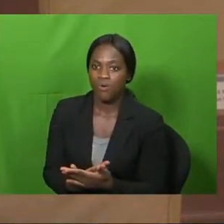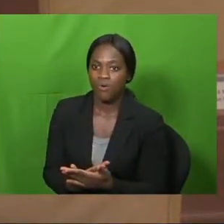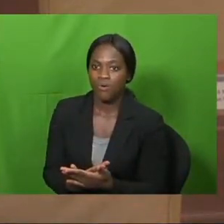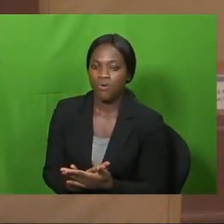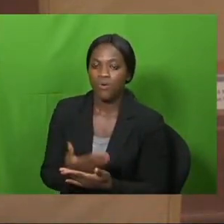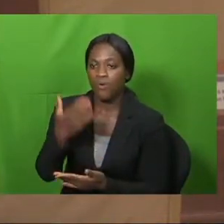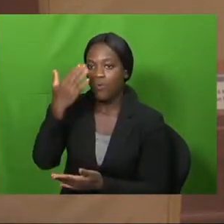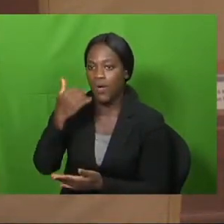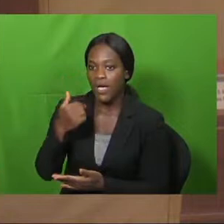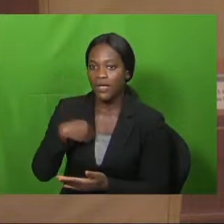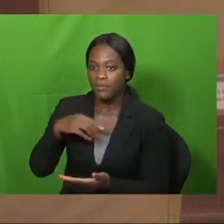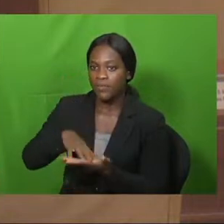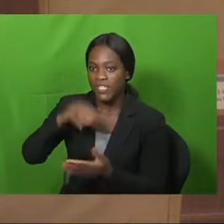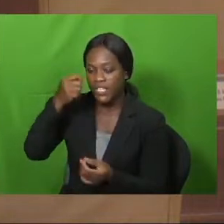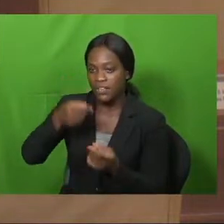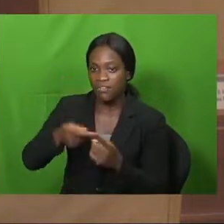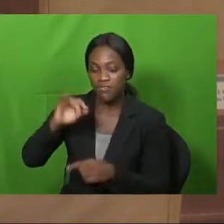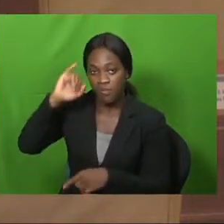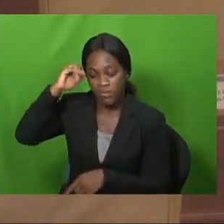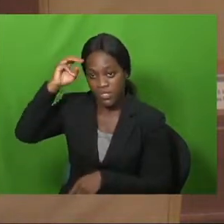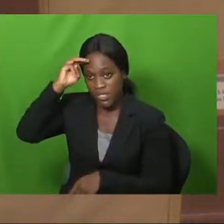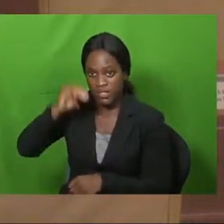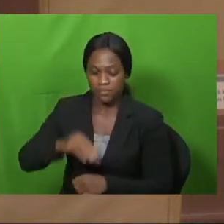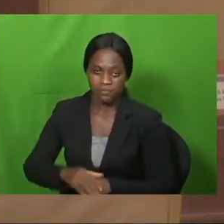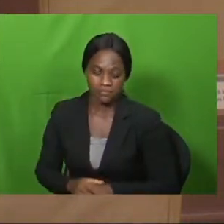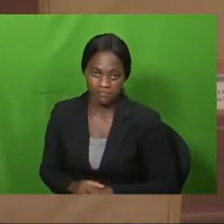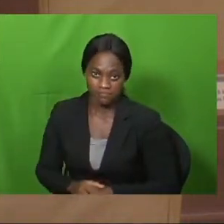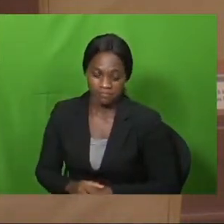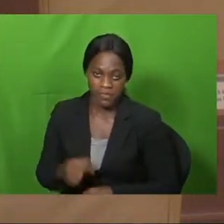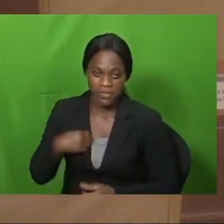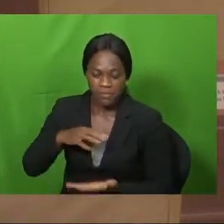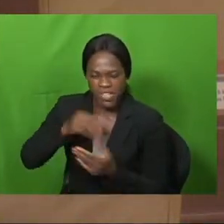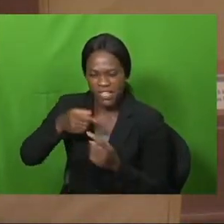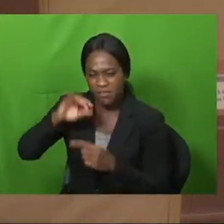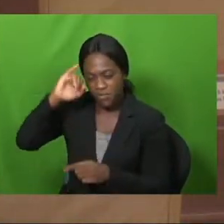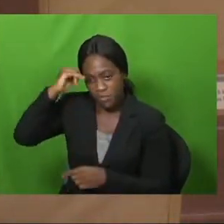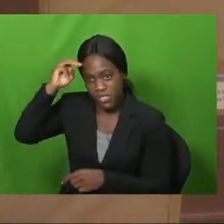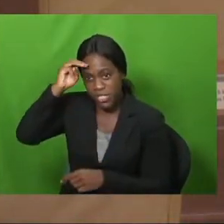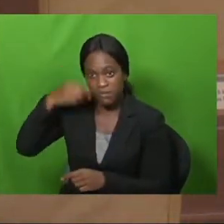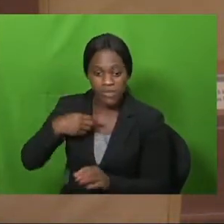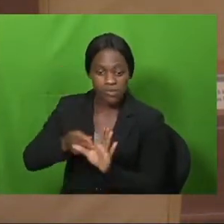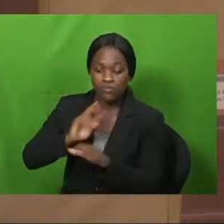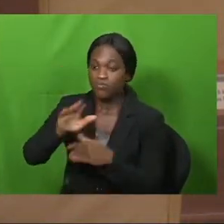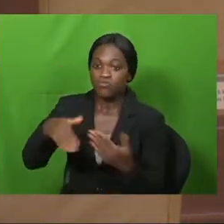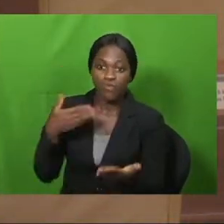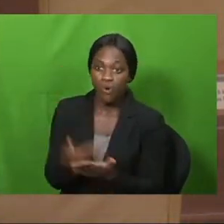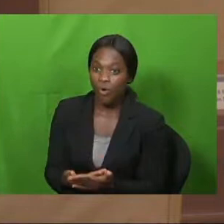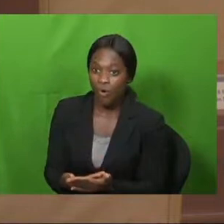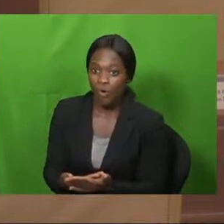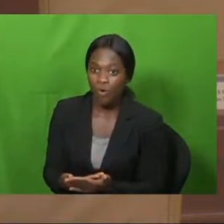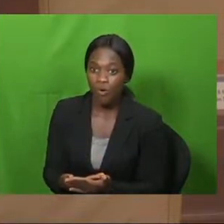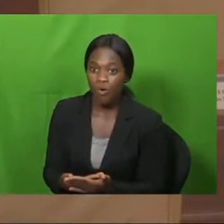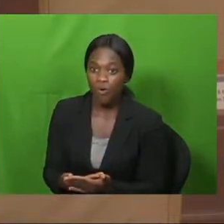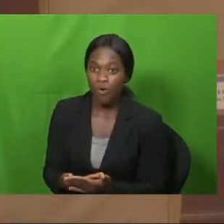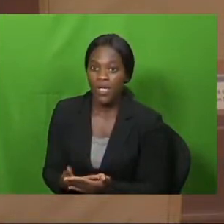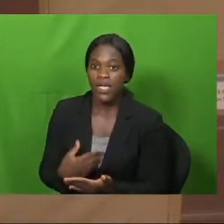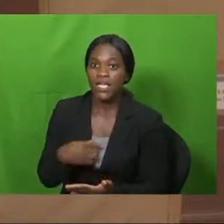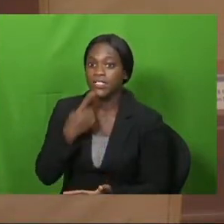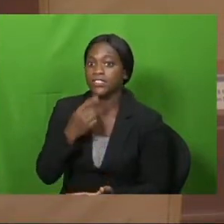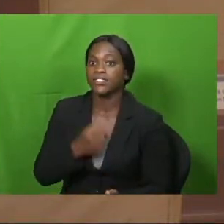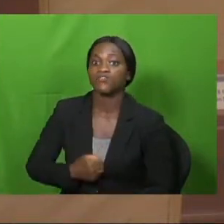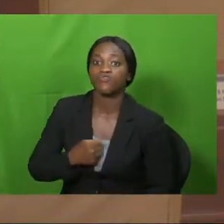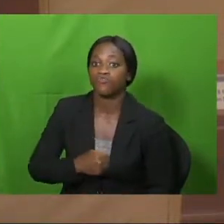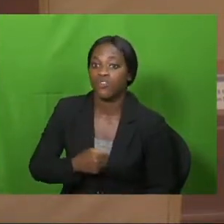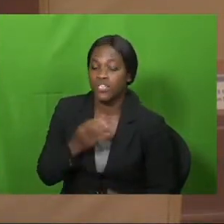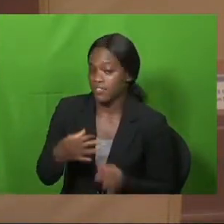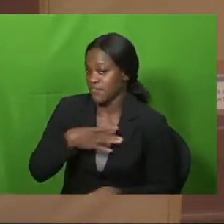Because I'm learning from President Mahama. I withdraw all. Withdraw. And I apologize to them if they want me to.